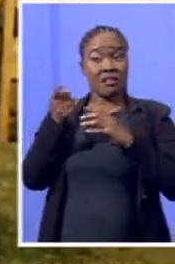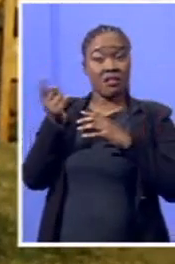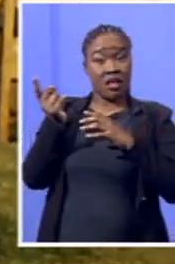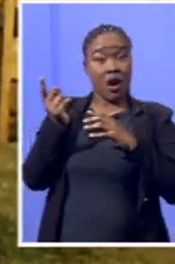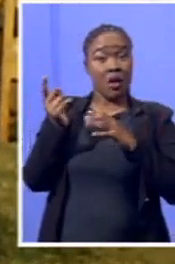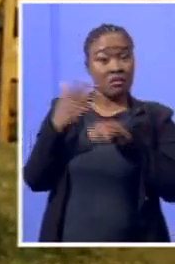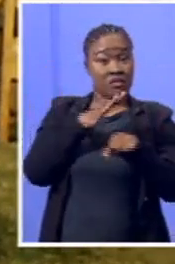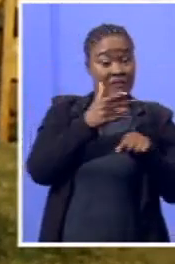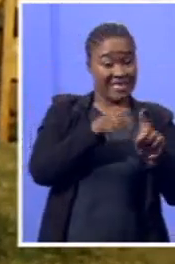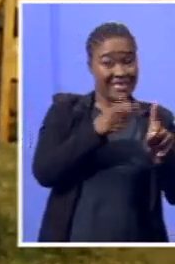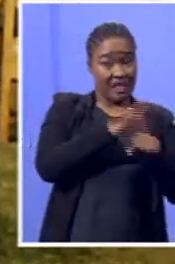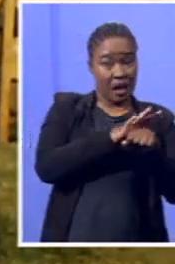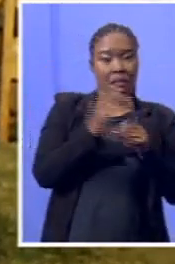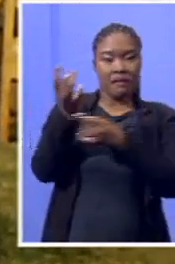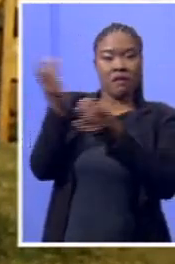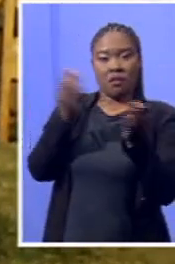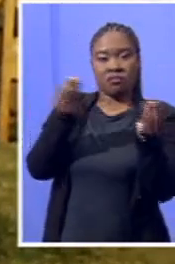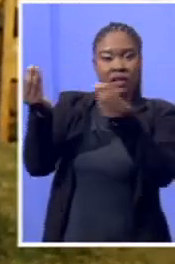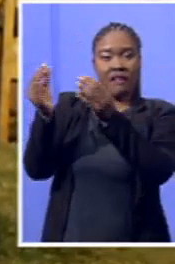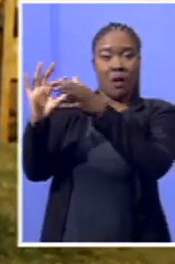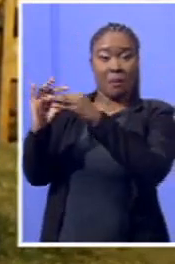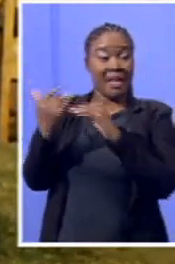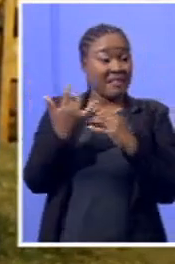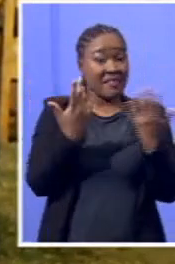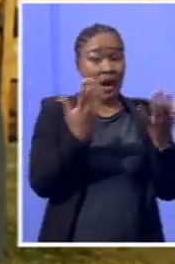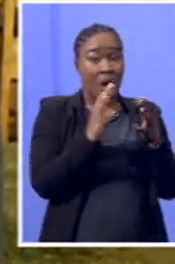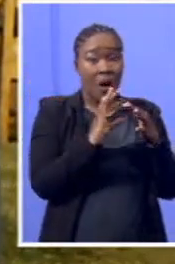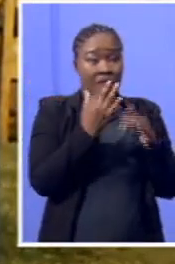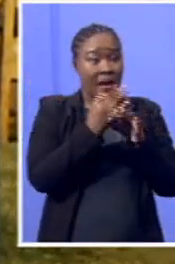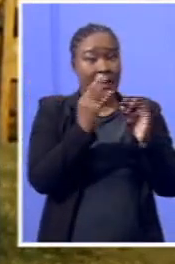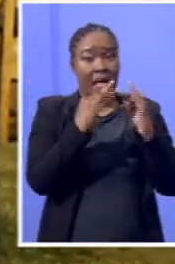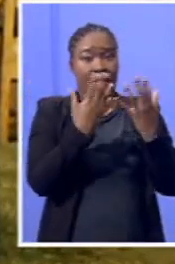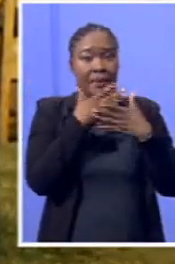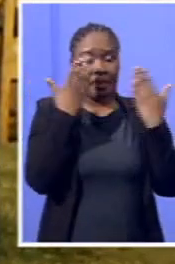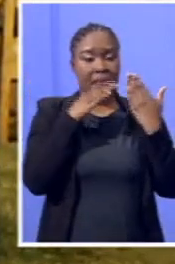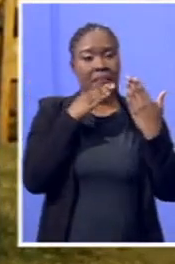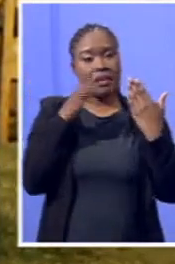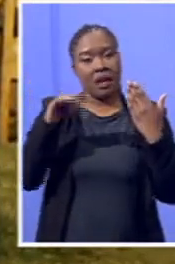the municipality. We hand them over to the municipality for burial because they belong to the